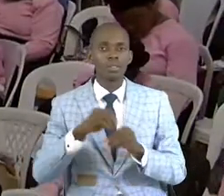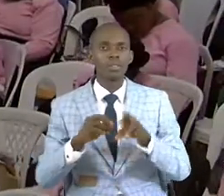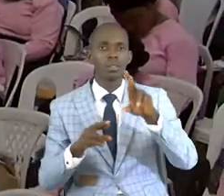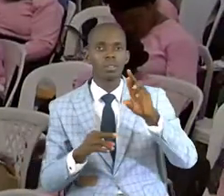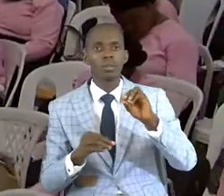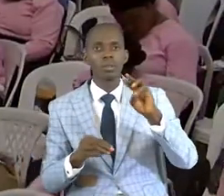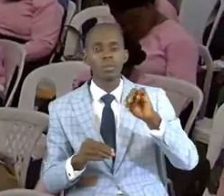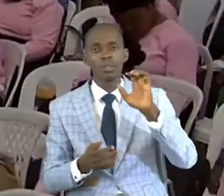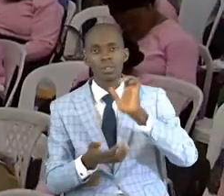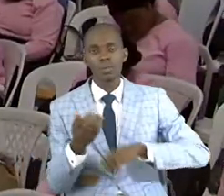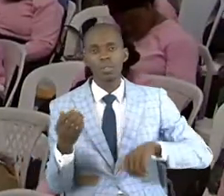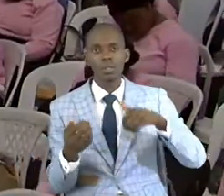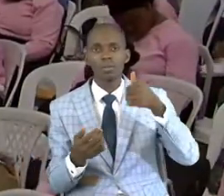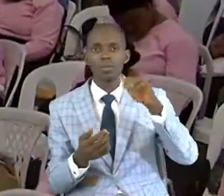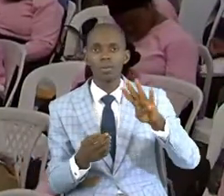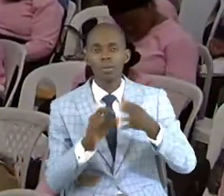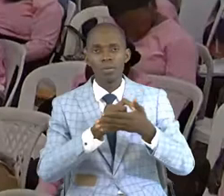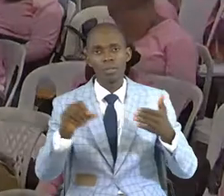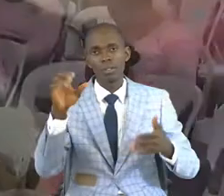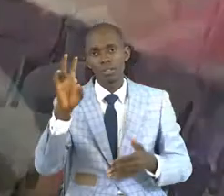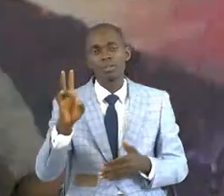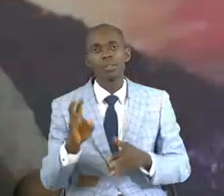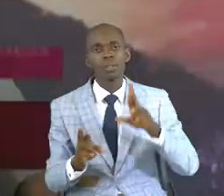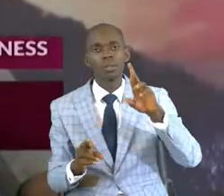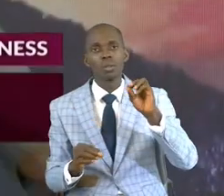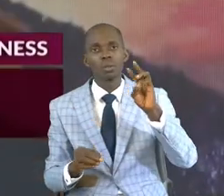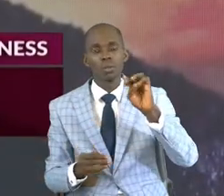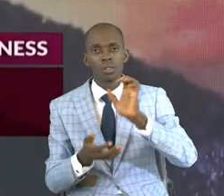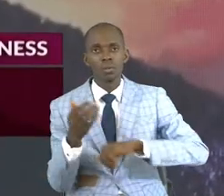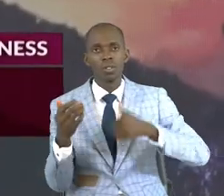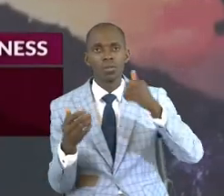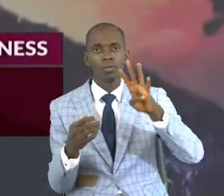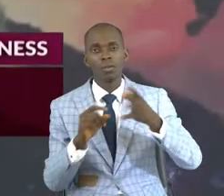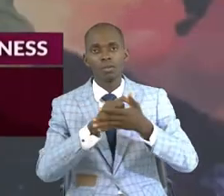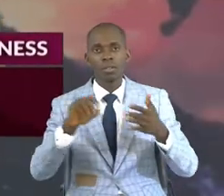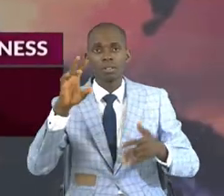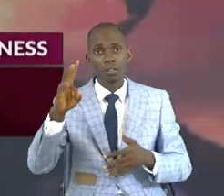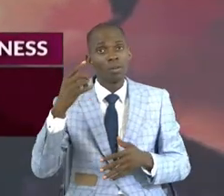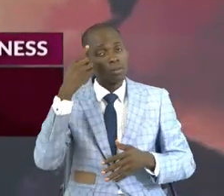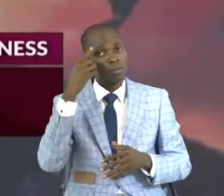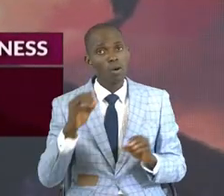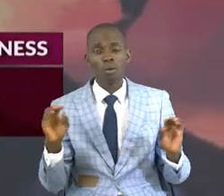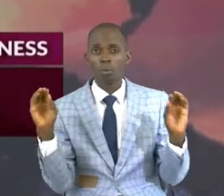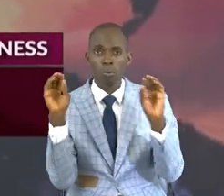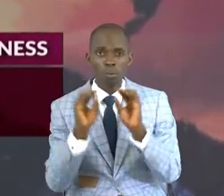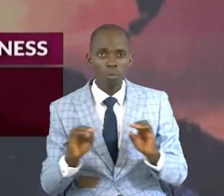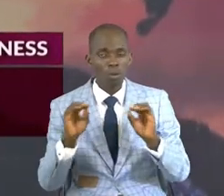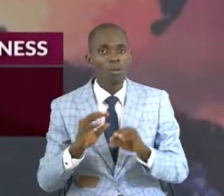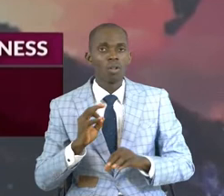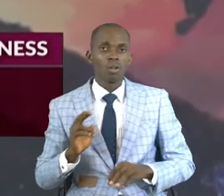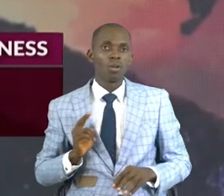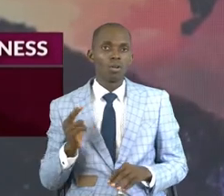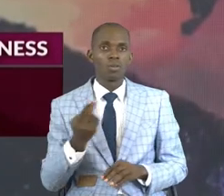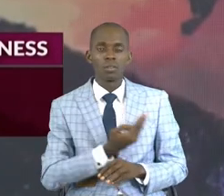14, verse 7. In Romans chapter 14, verse 7, for none of us